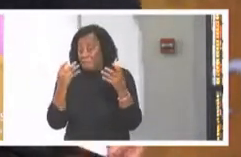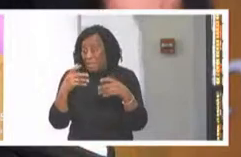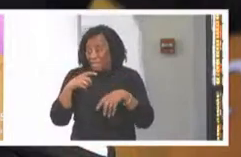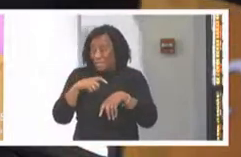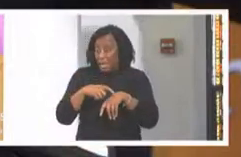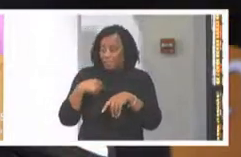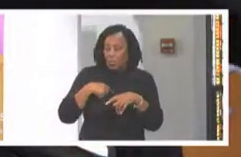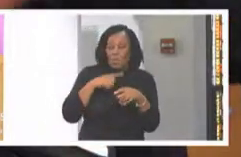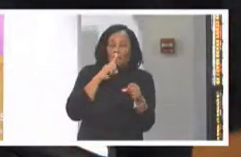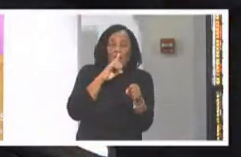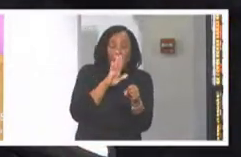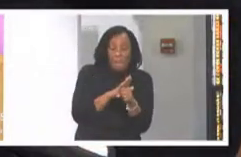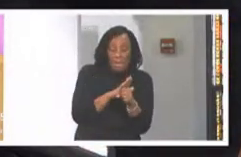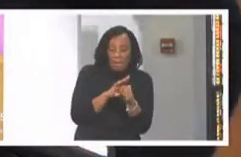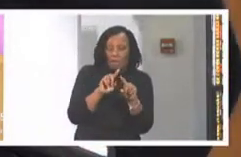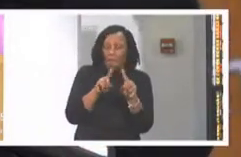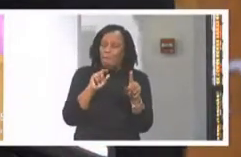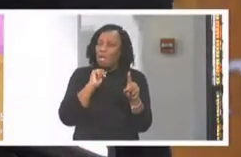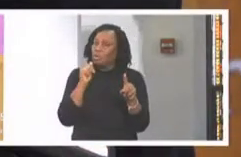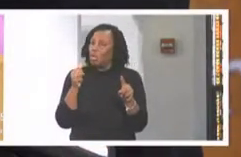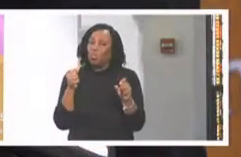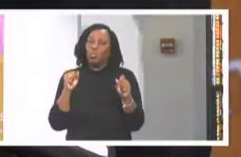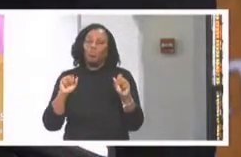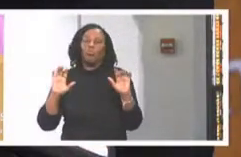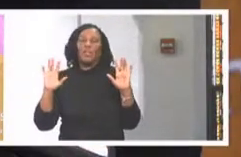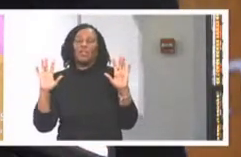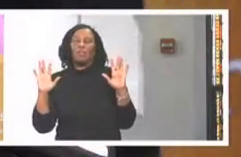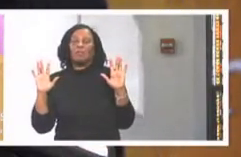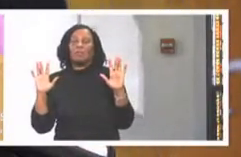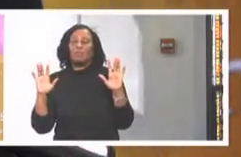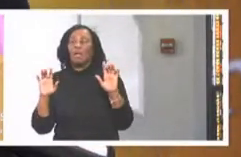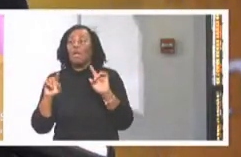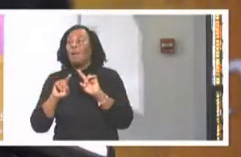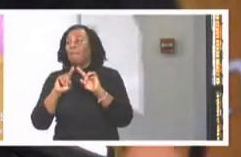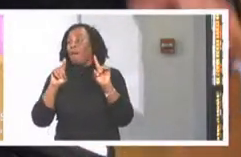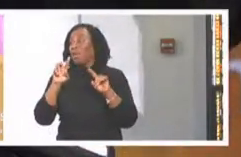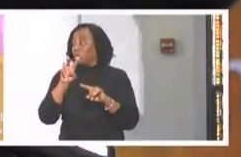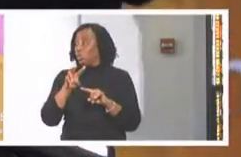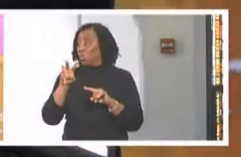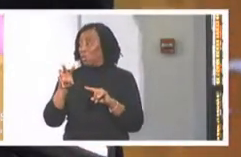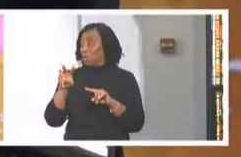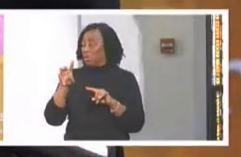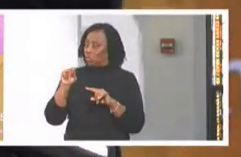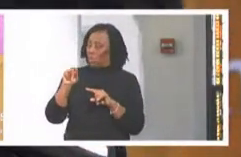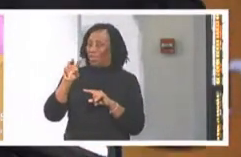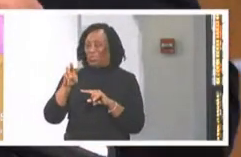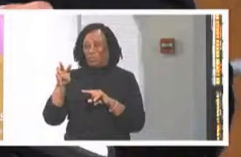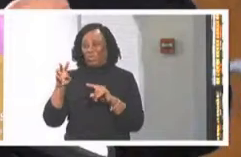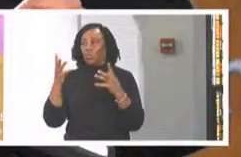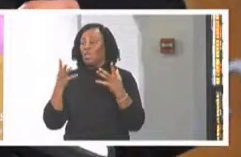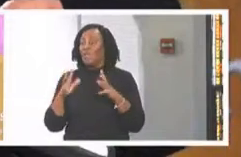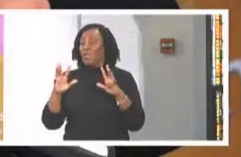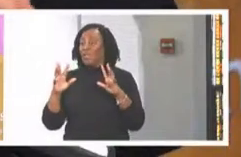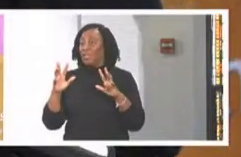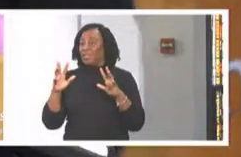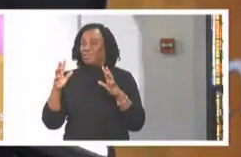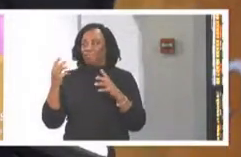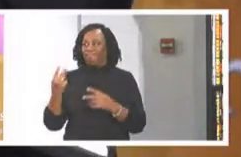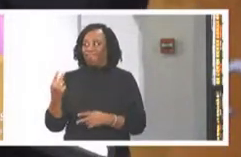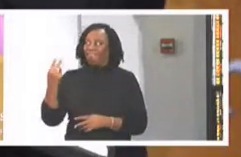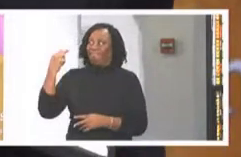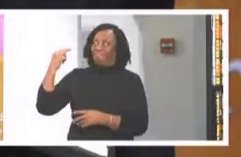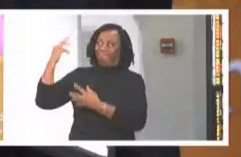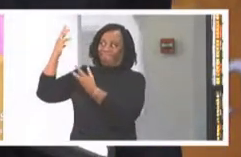But 2022 is in the past. It's in the books. It's behind us. We look at it in our rearview mirror. So